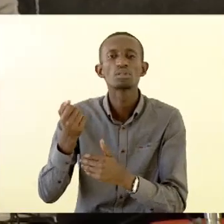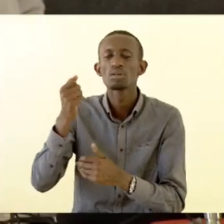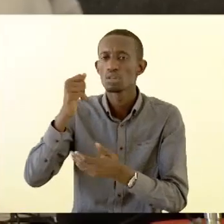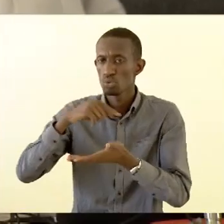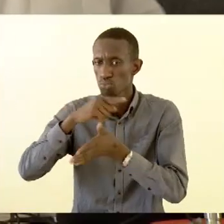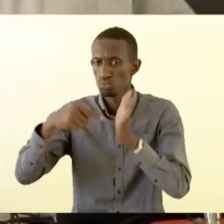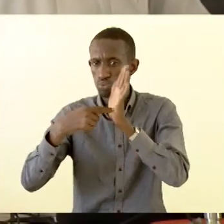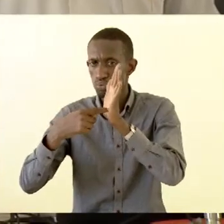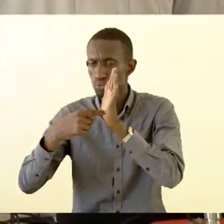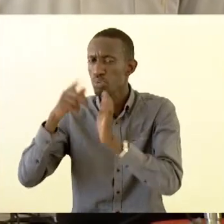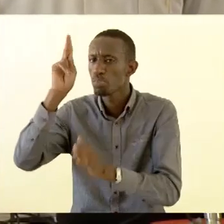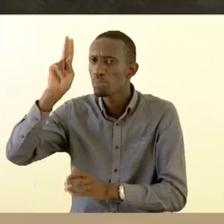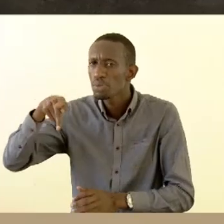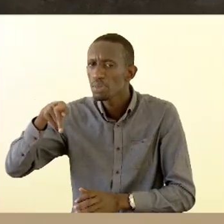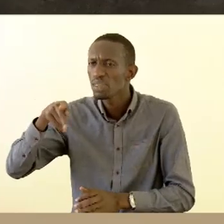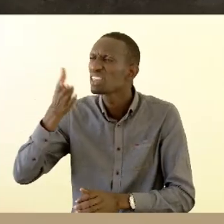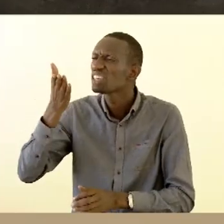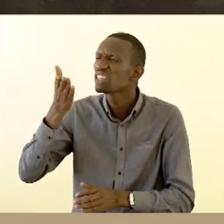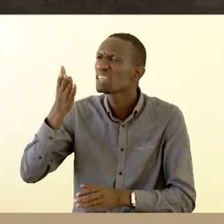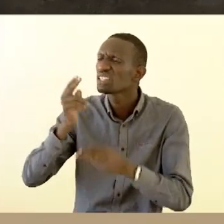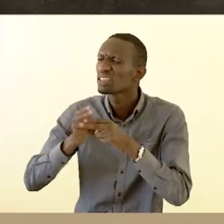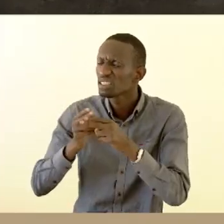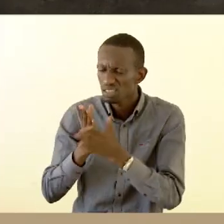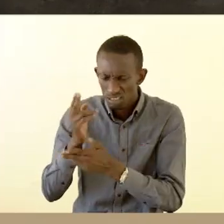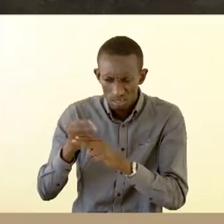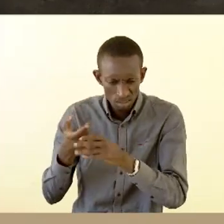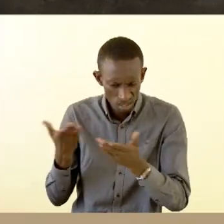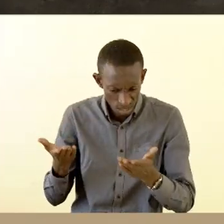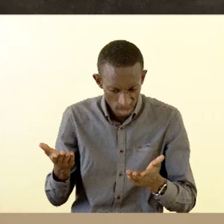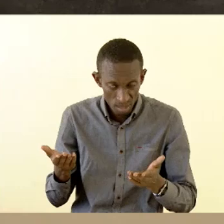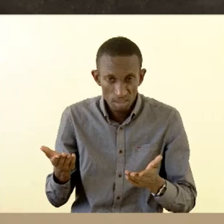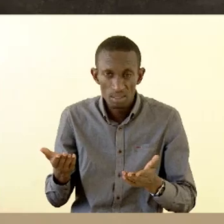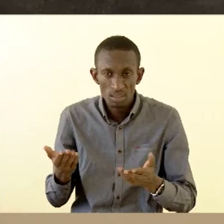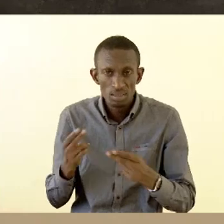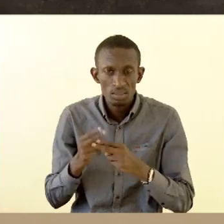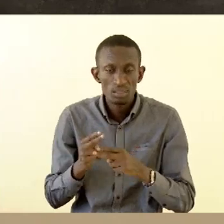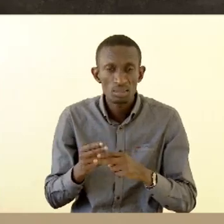P. What is the name of that element? The name is